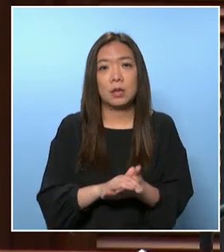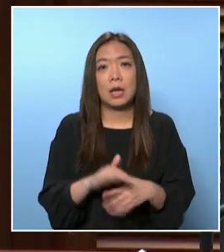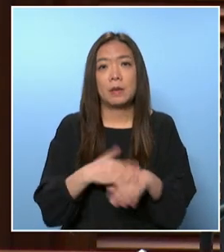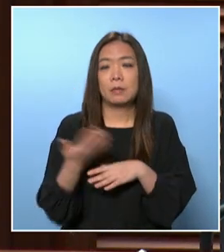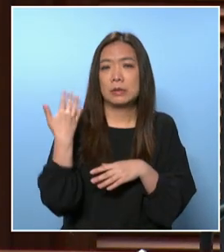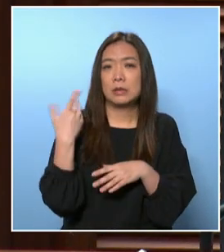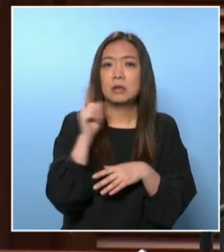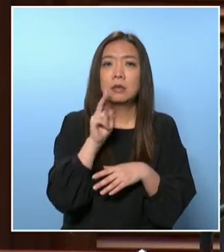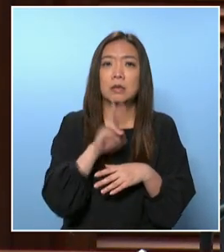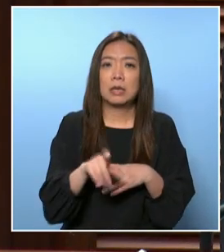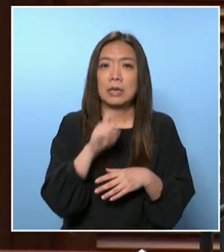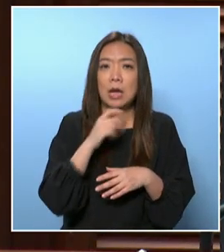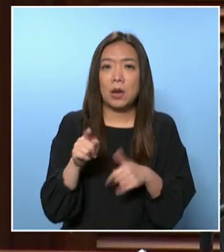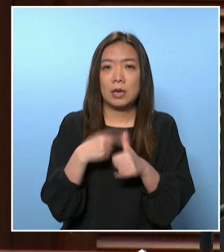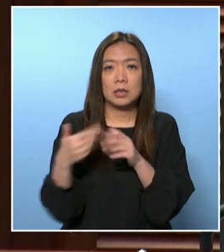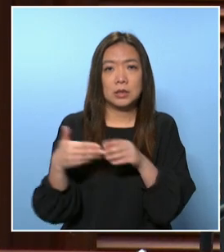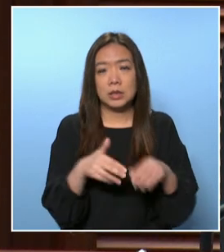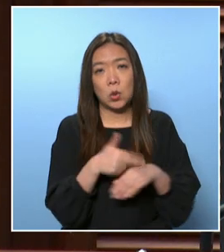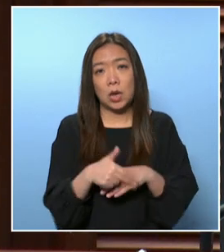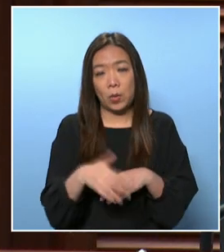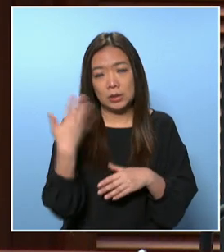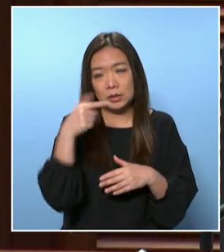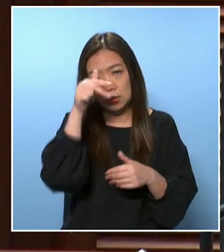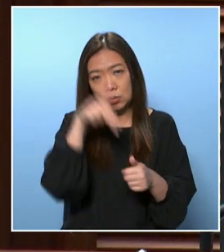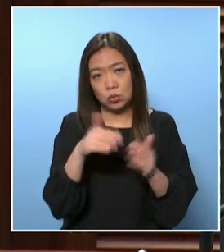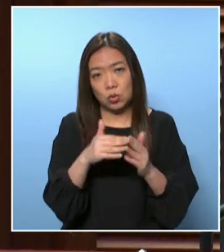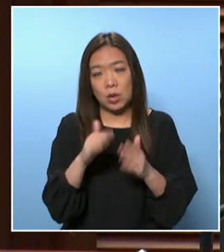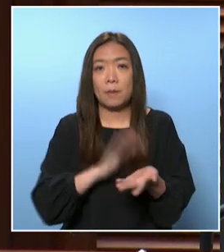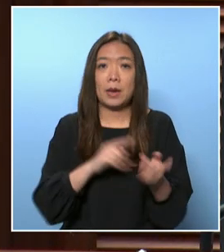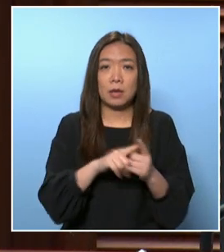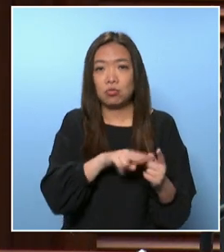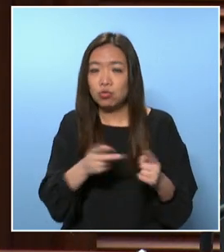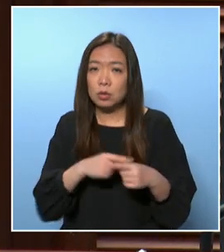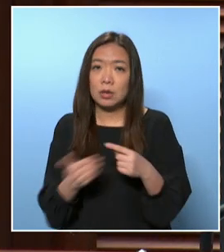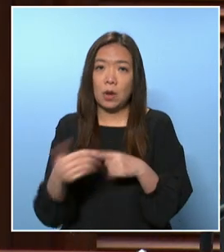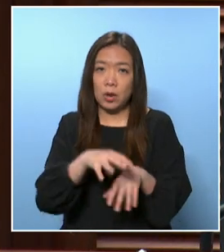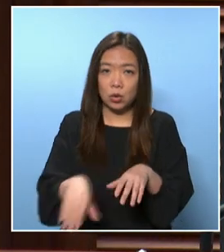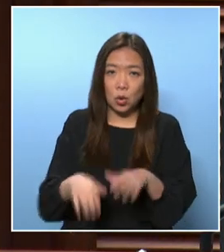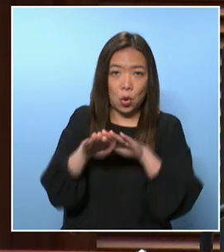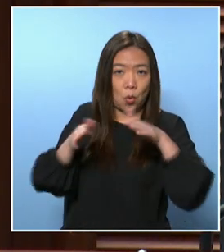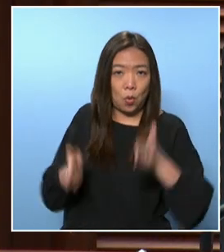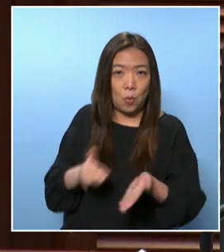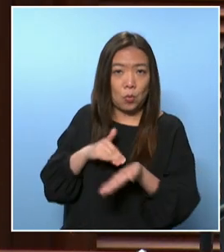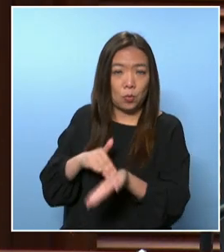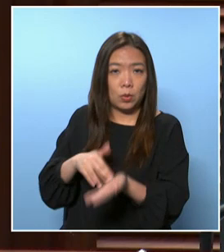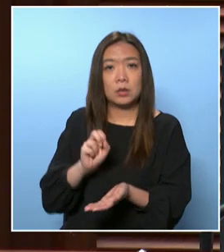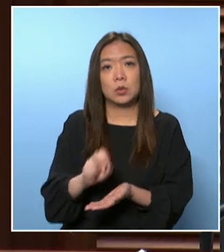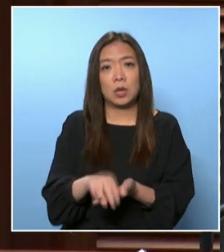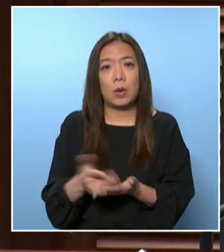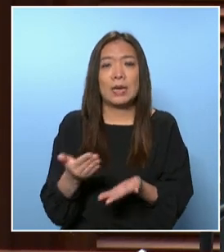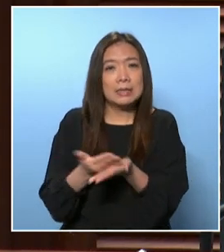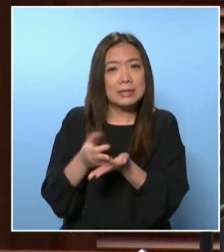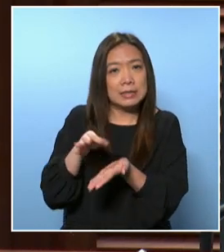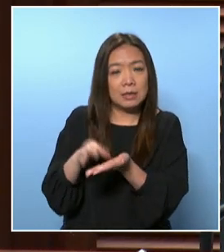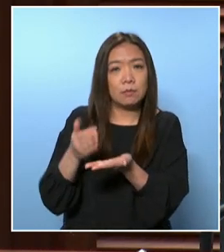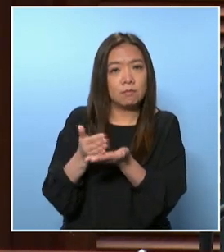GBA. A couple of weeks ago, we have the pilot scheme. The HA patients can receive